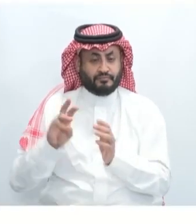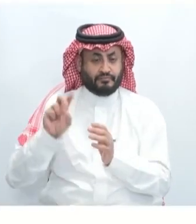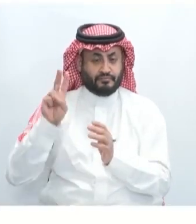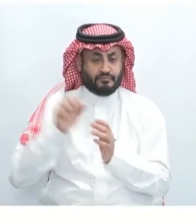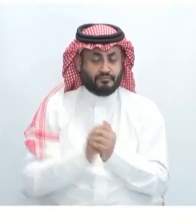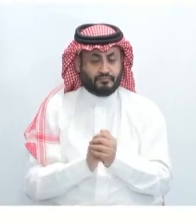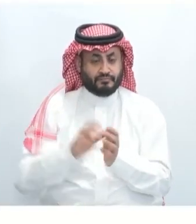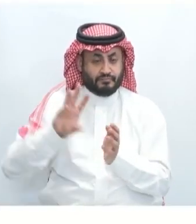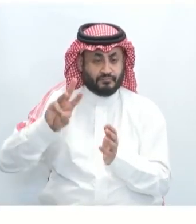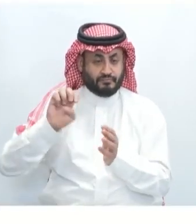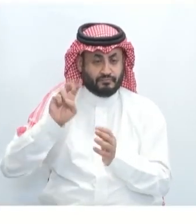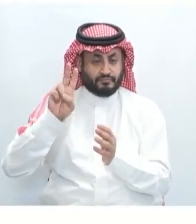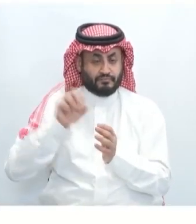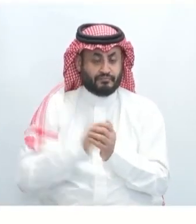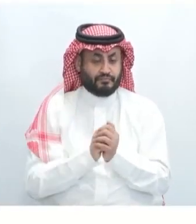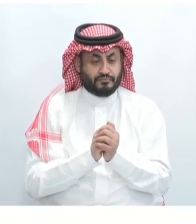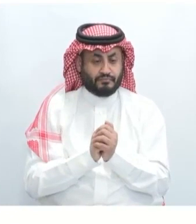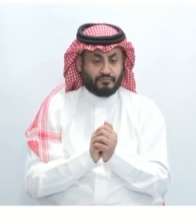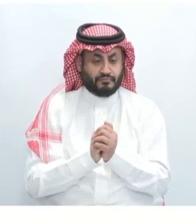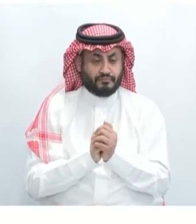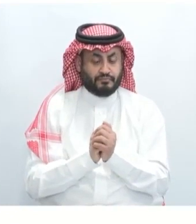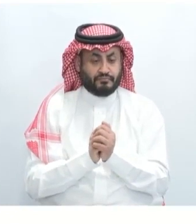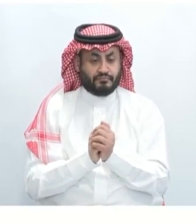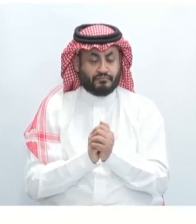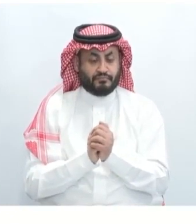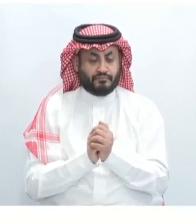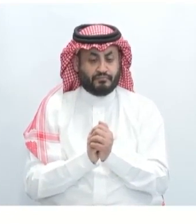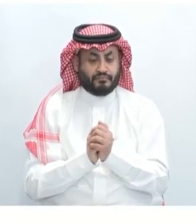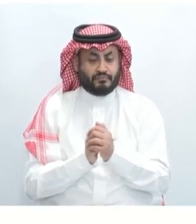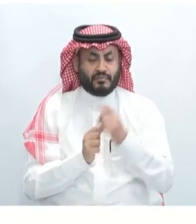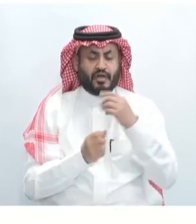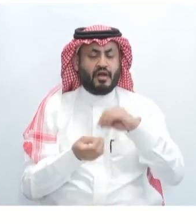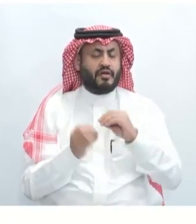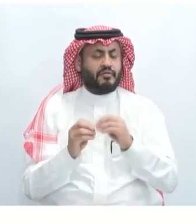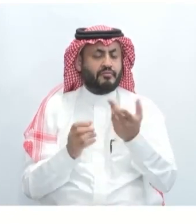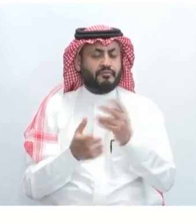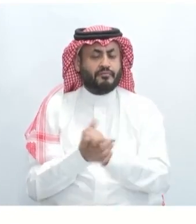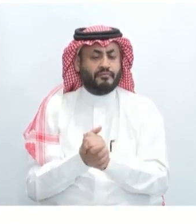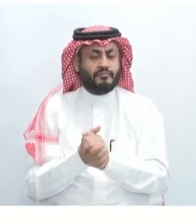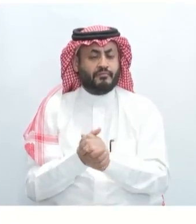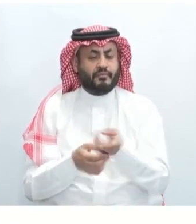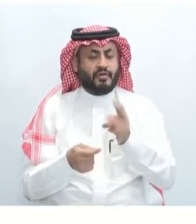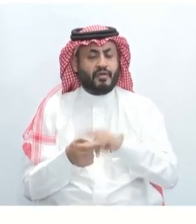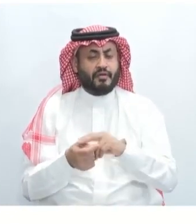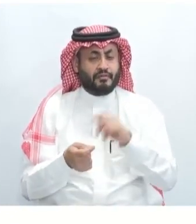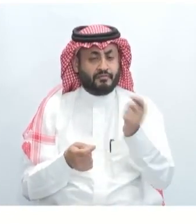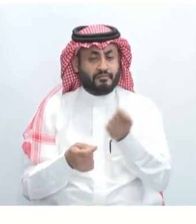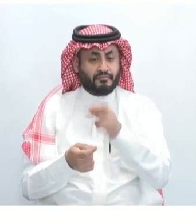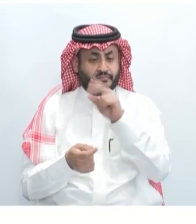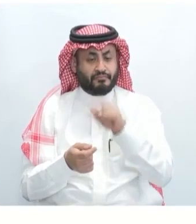have question, listen and chant, color and trace. So, what color are they? What color are they?